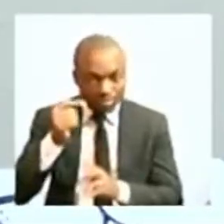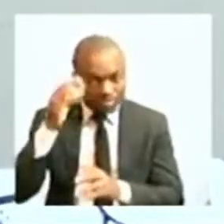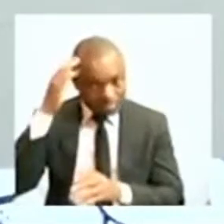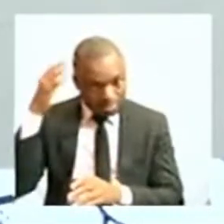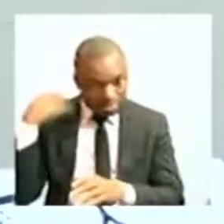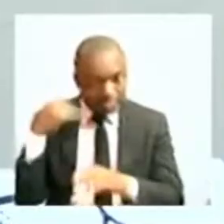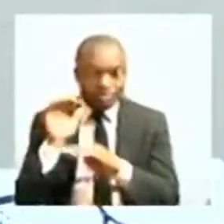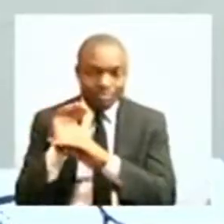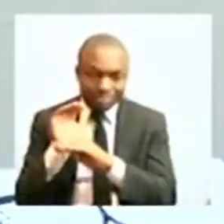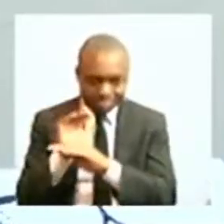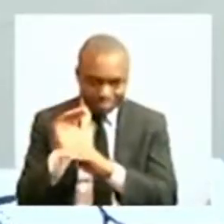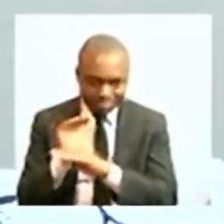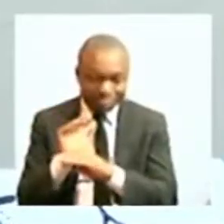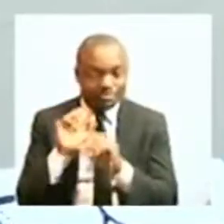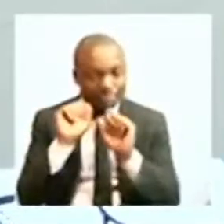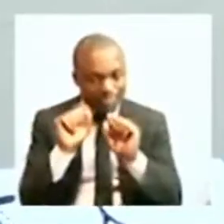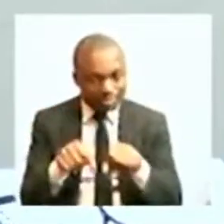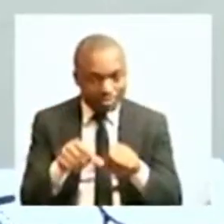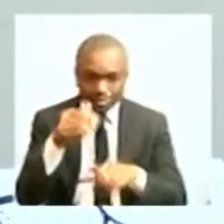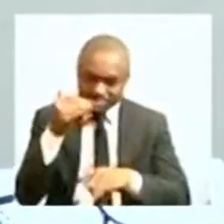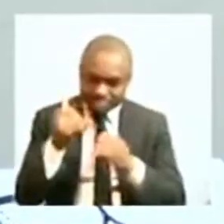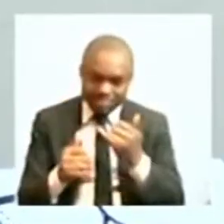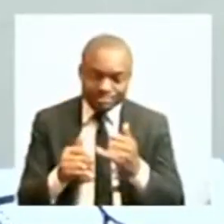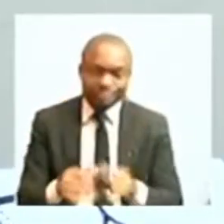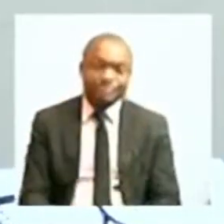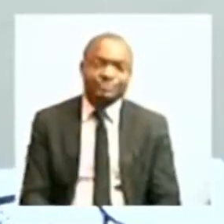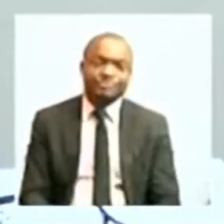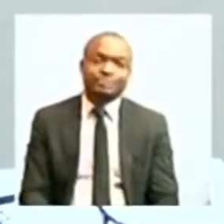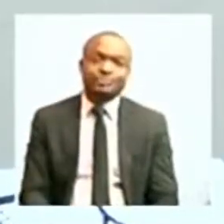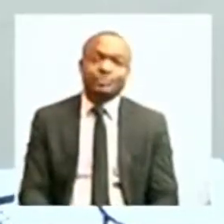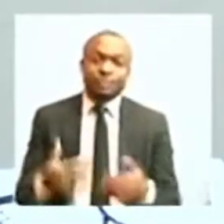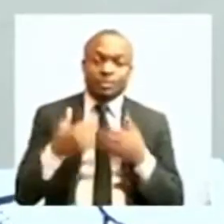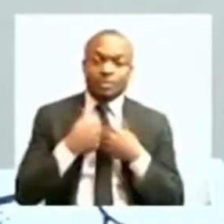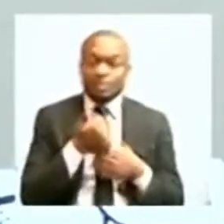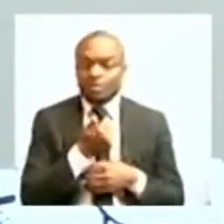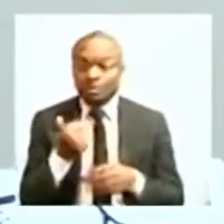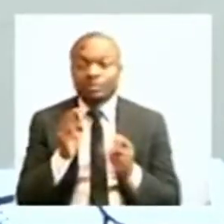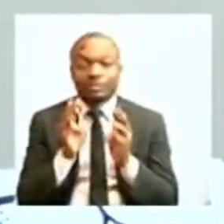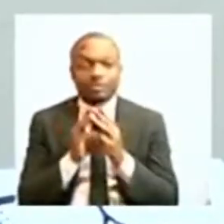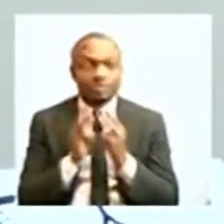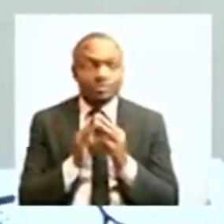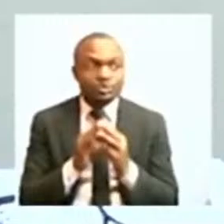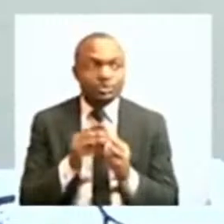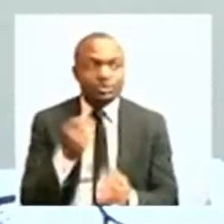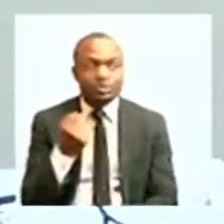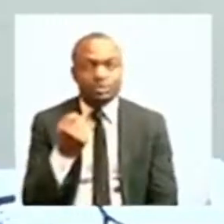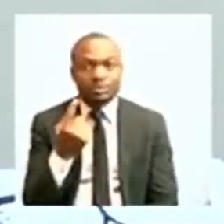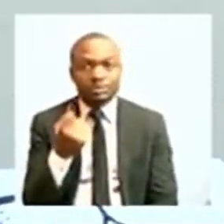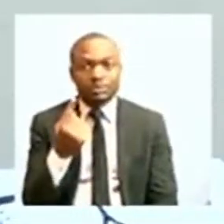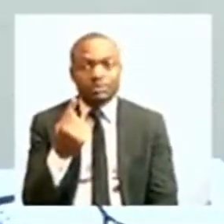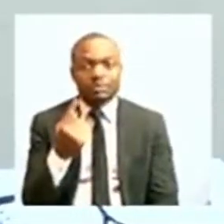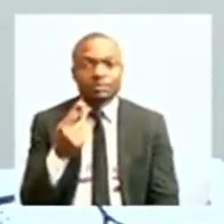comments so that we can conclude. We have another meeting at 11:30.